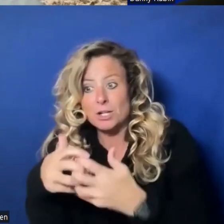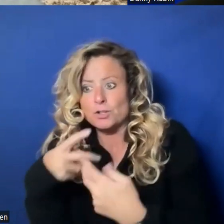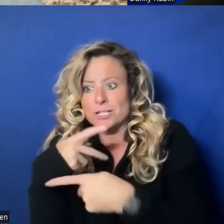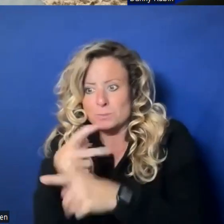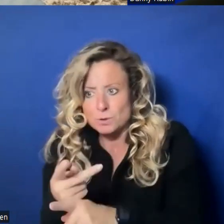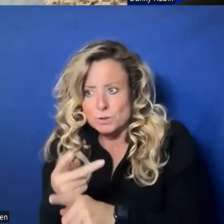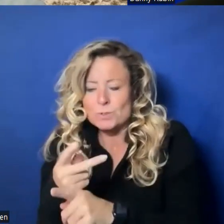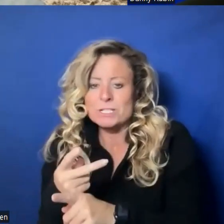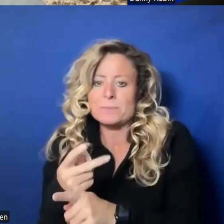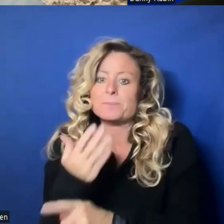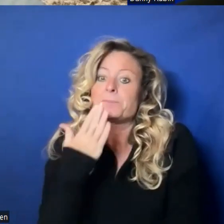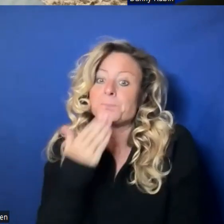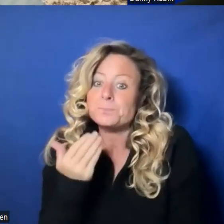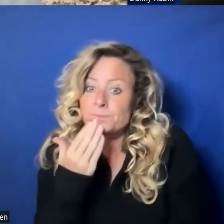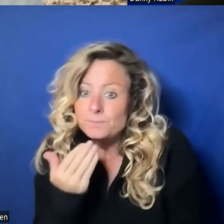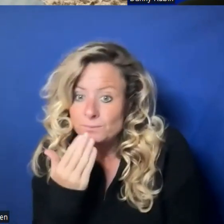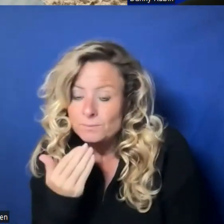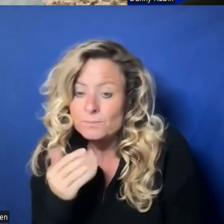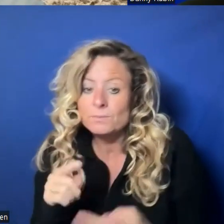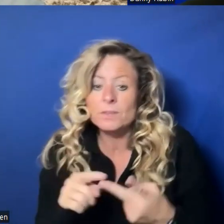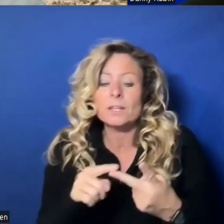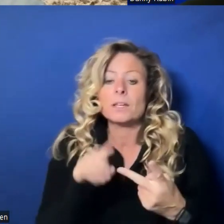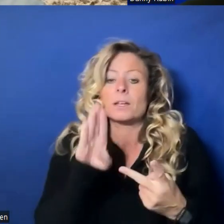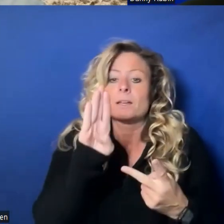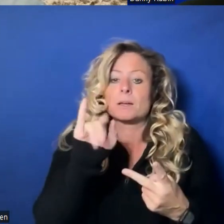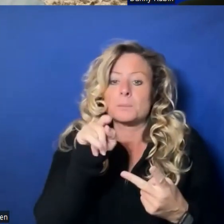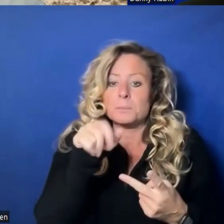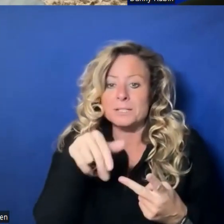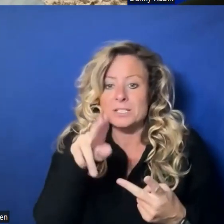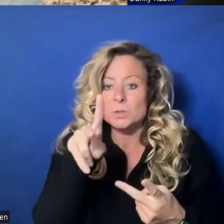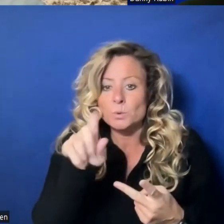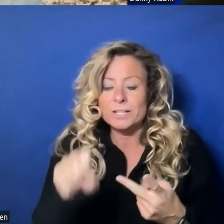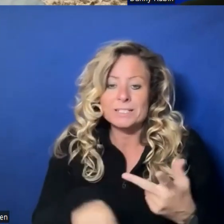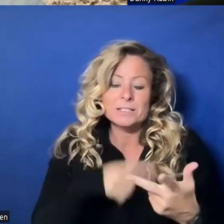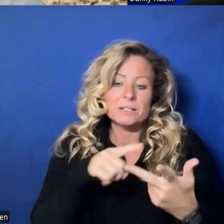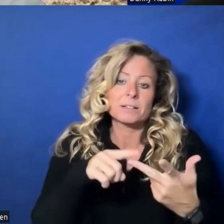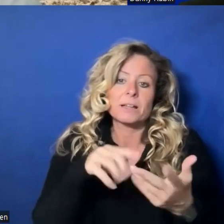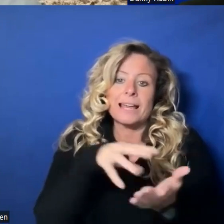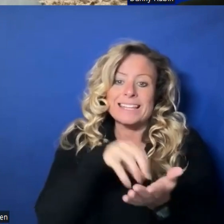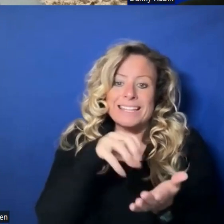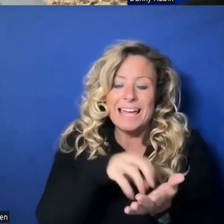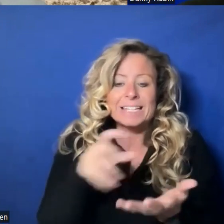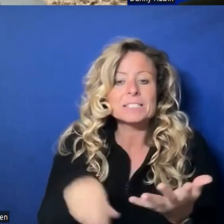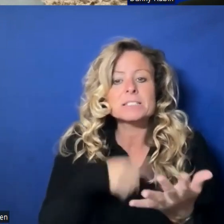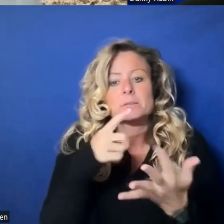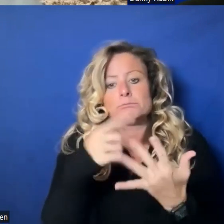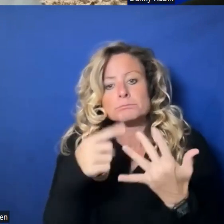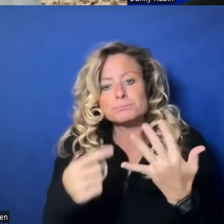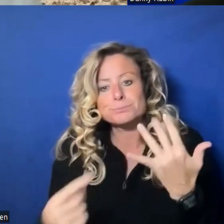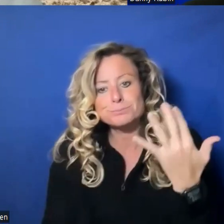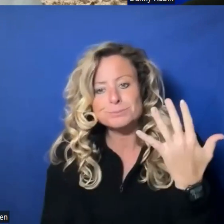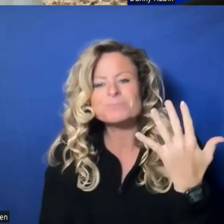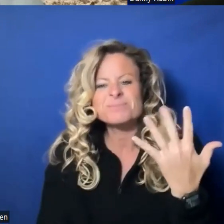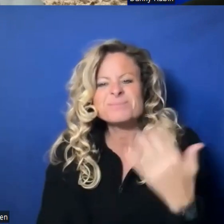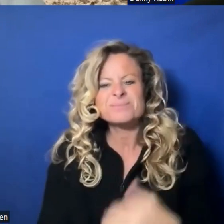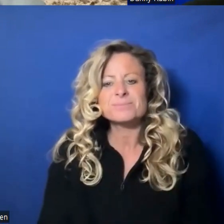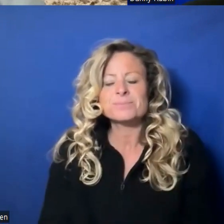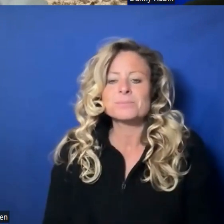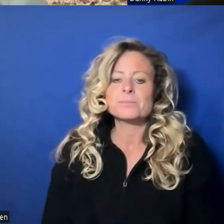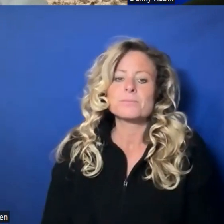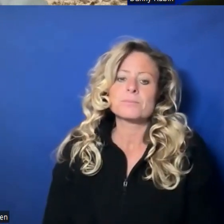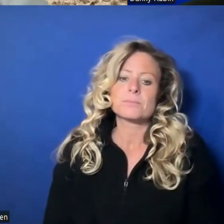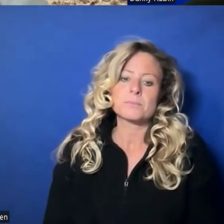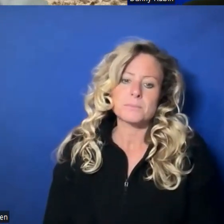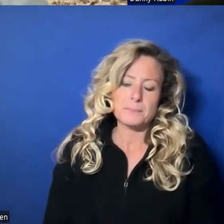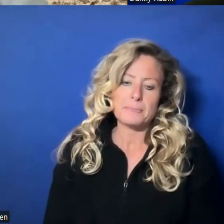producing sweets, biscuits, cakes, whatever. Okay. So